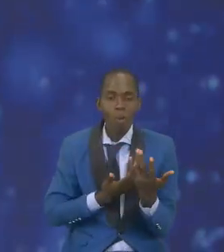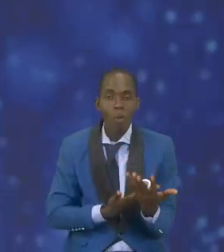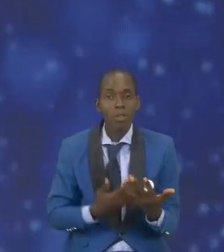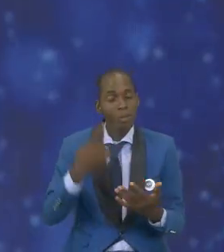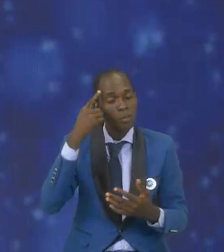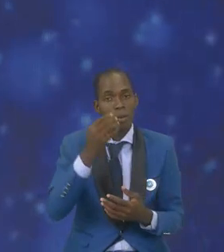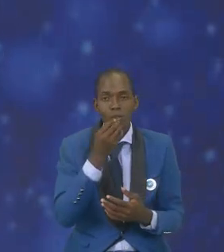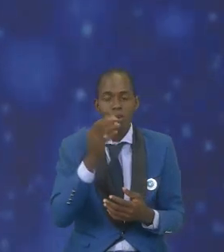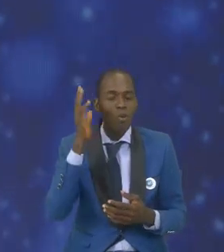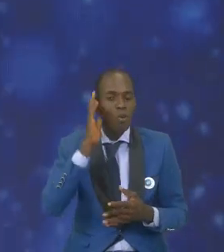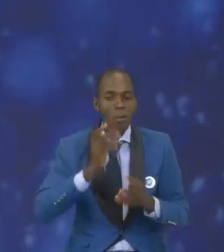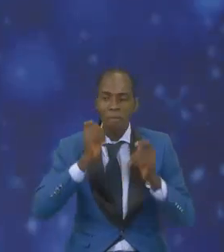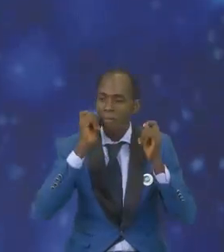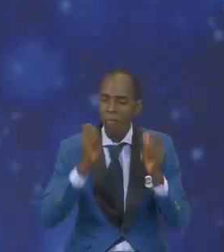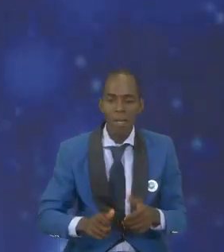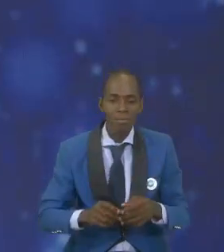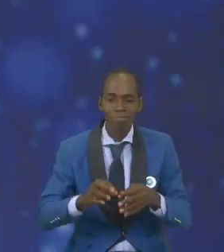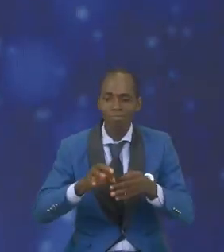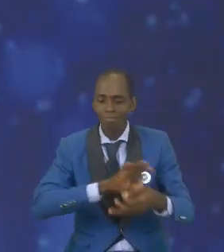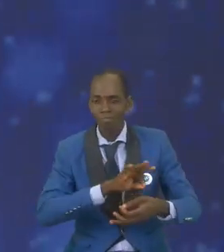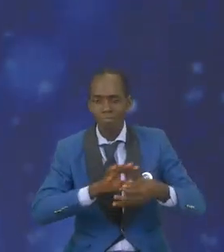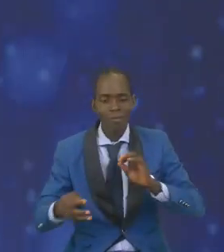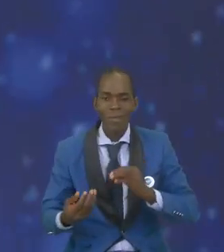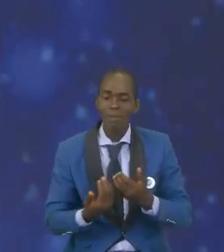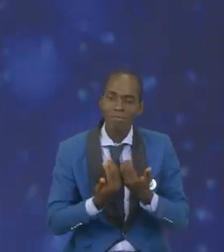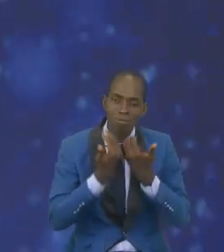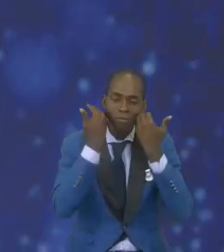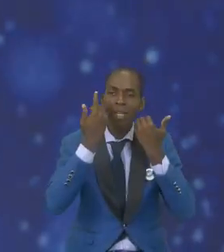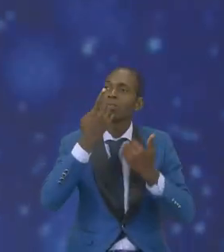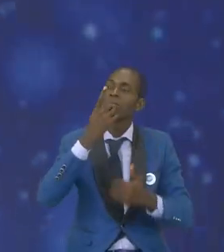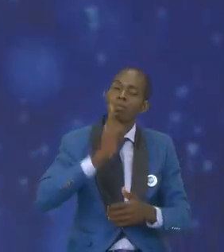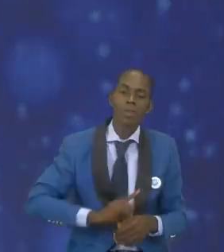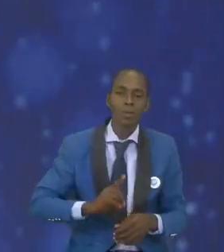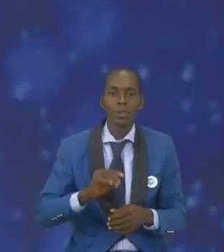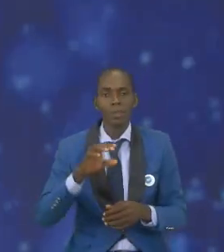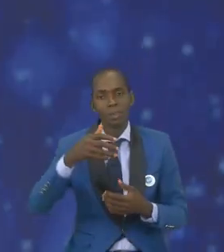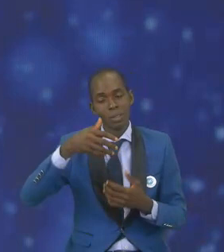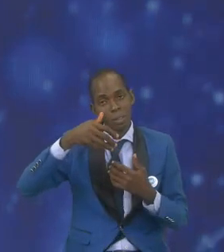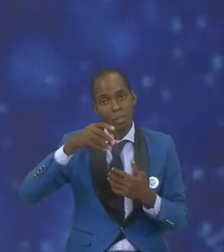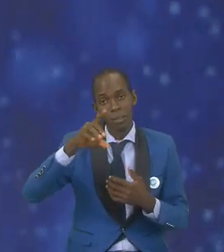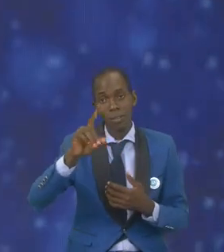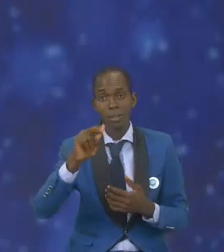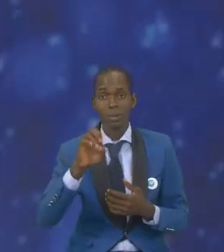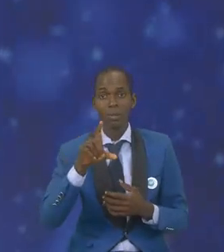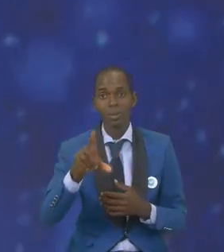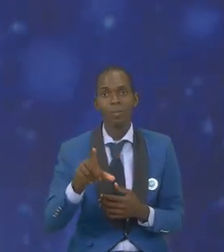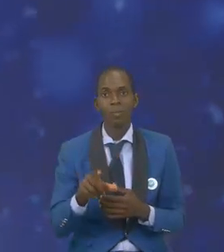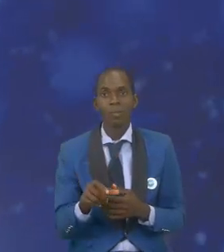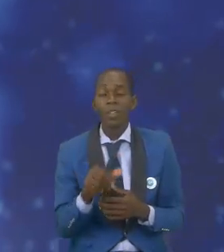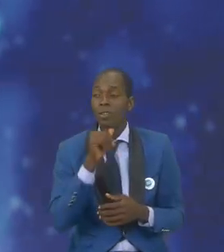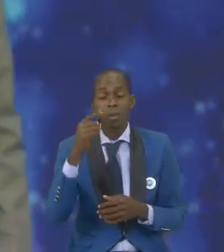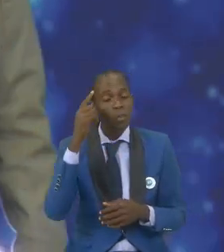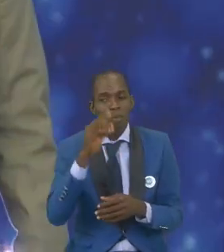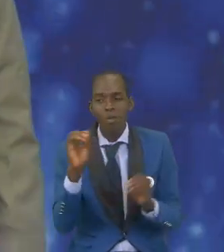tear Daniel into pieces, eat him up, flesh and bone and sinew, everything. Nothing will remain. That's what